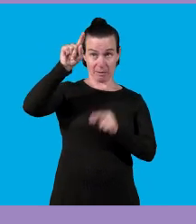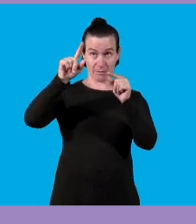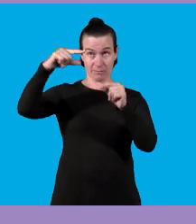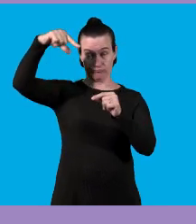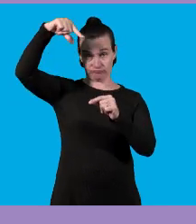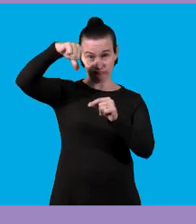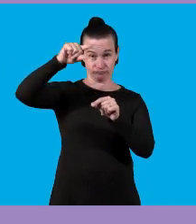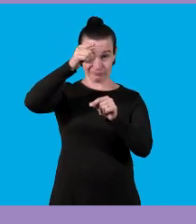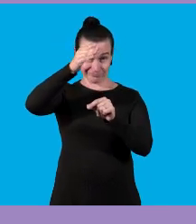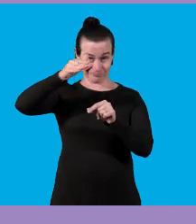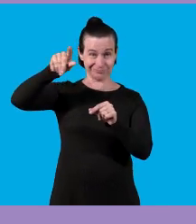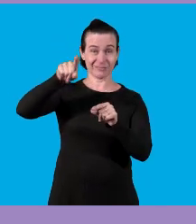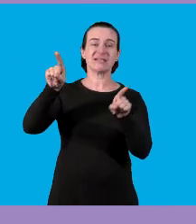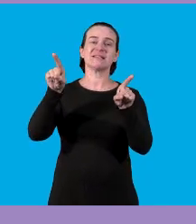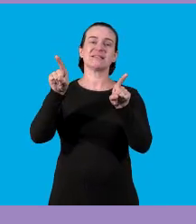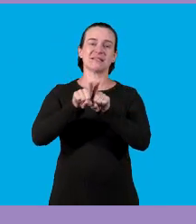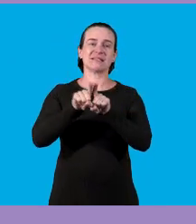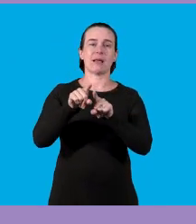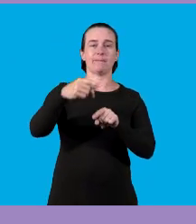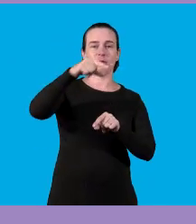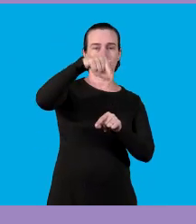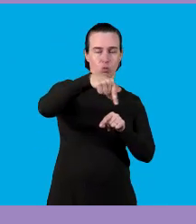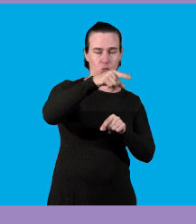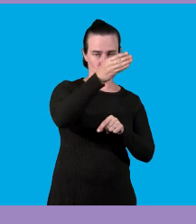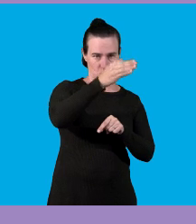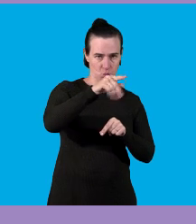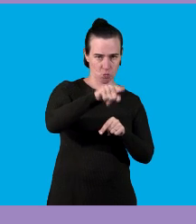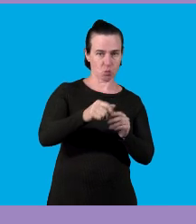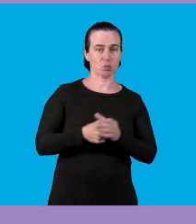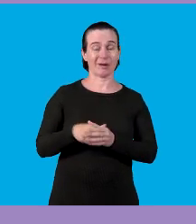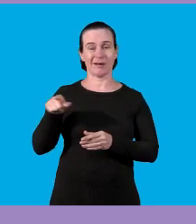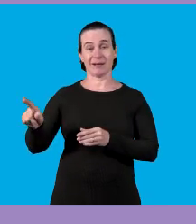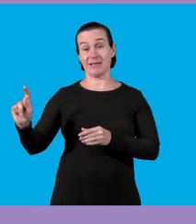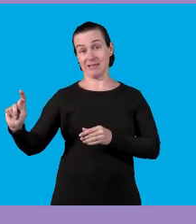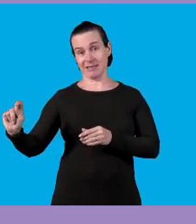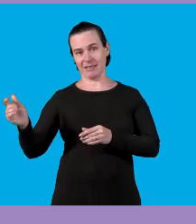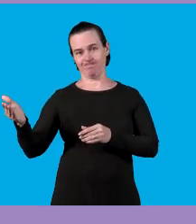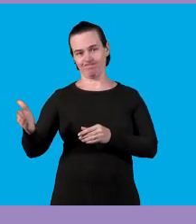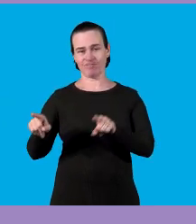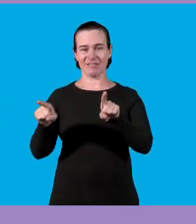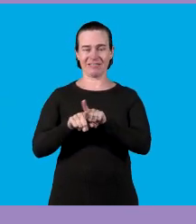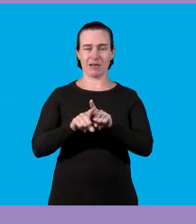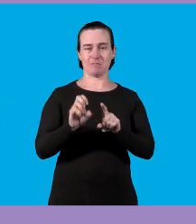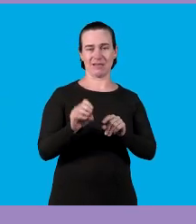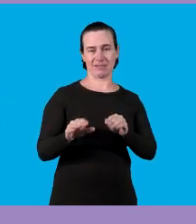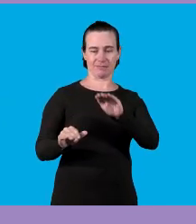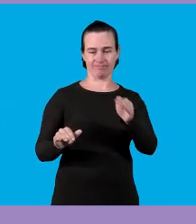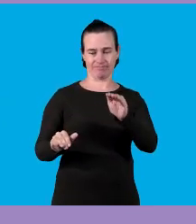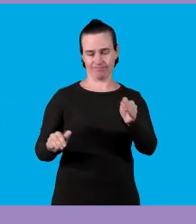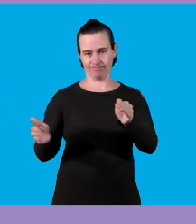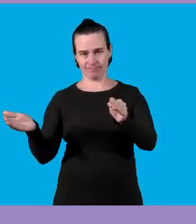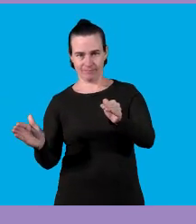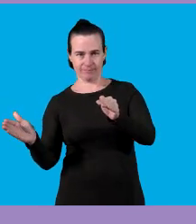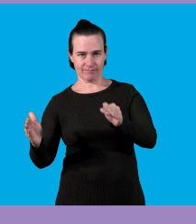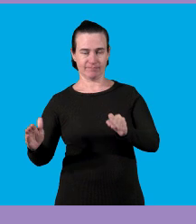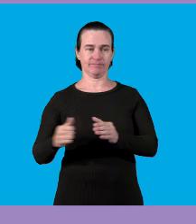angle S will be equal to angle T. Then we say angle P equals